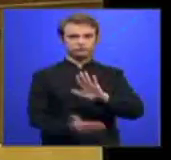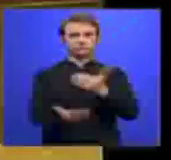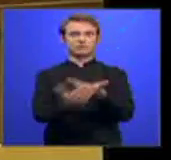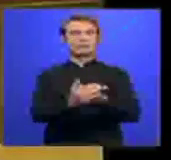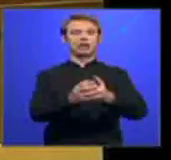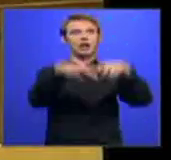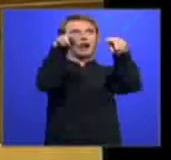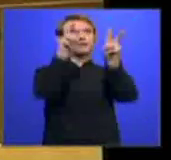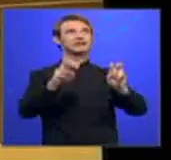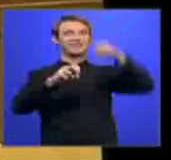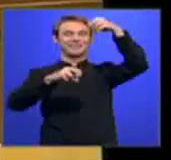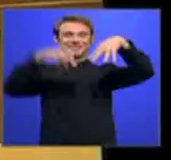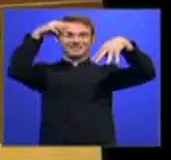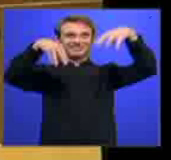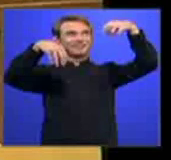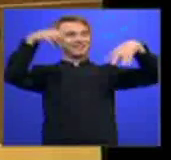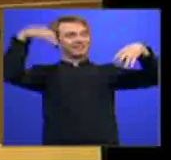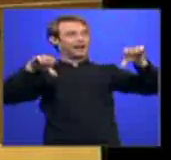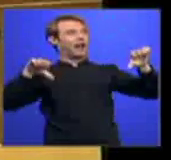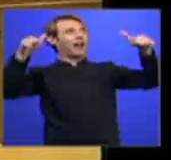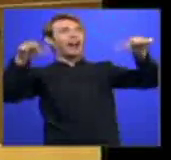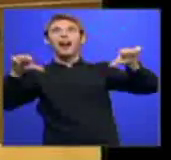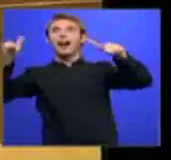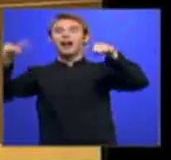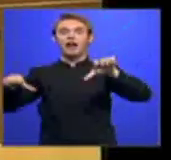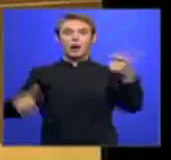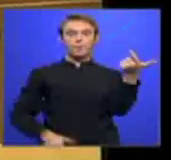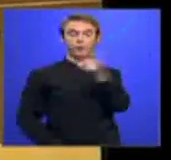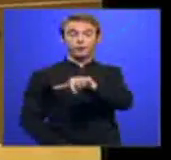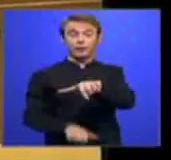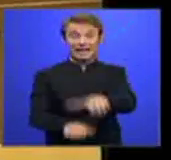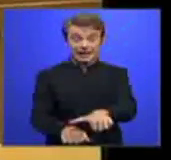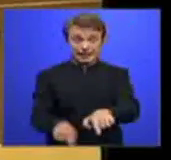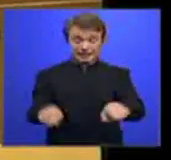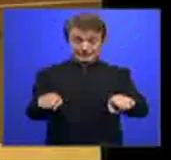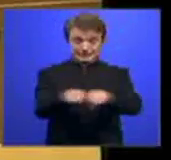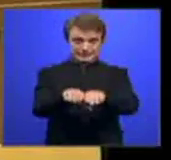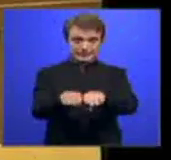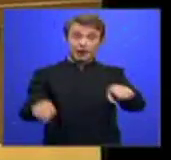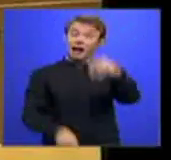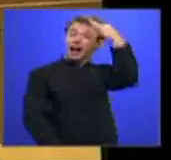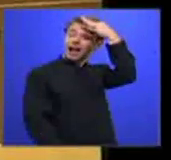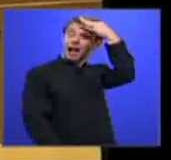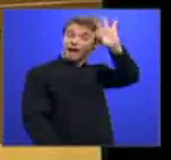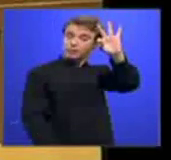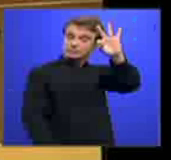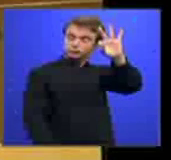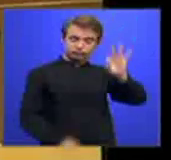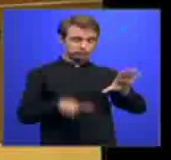addition, government signed contracts to the value of